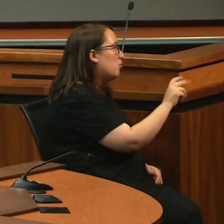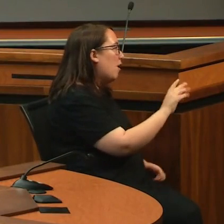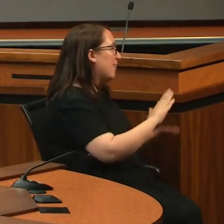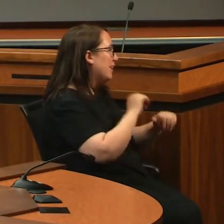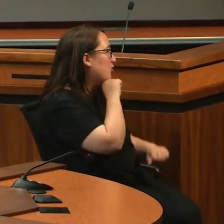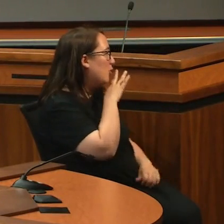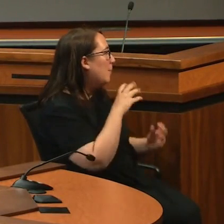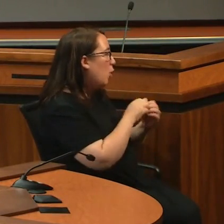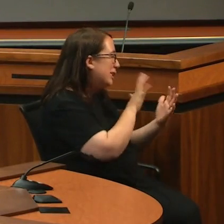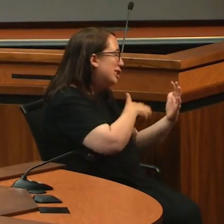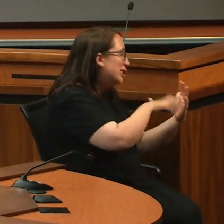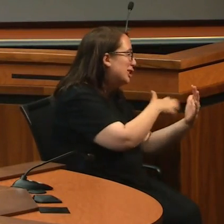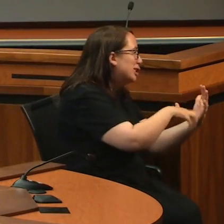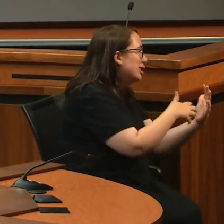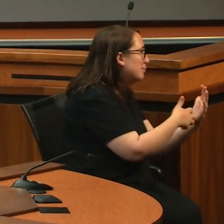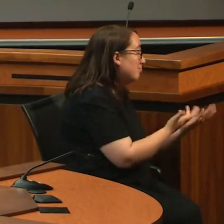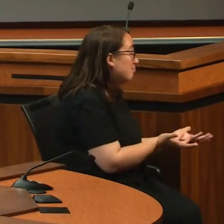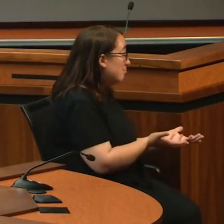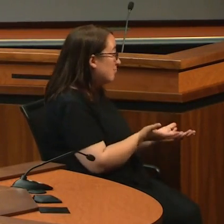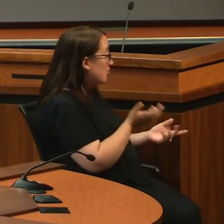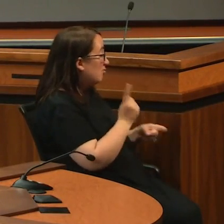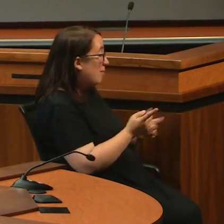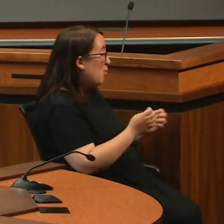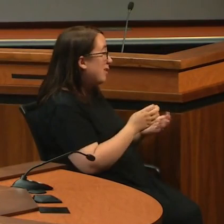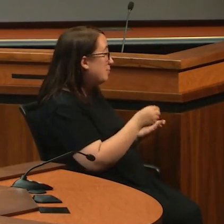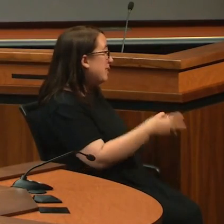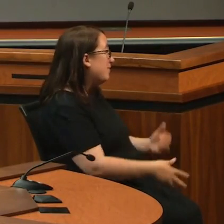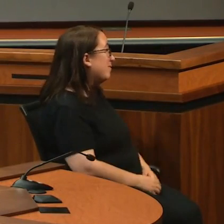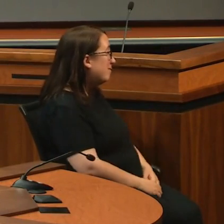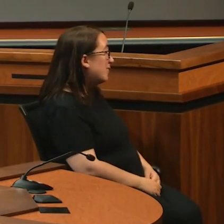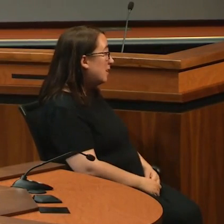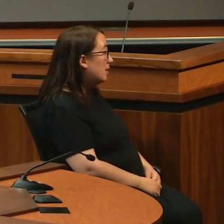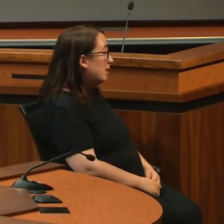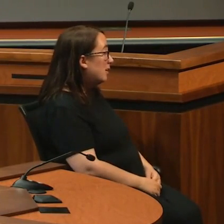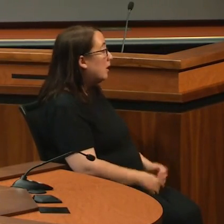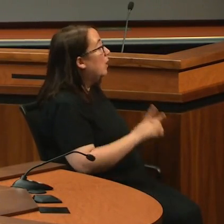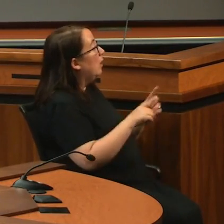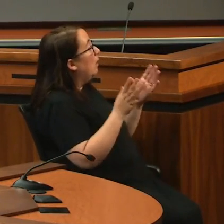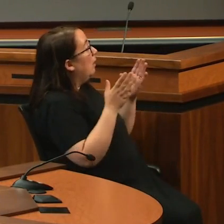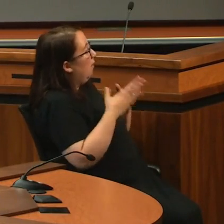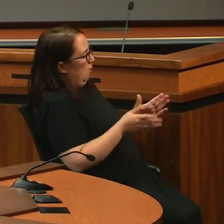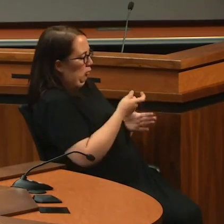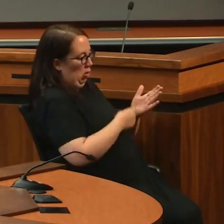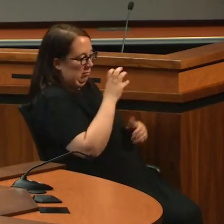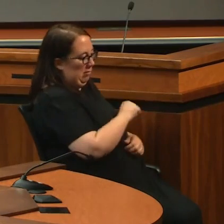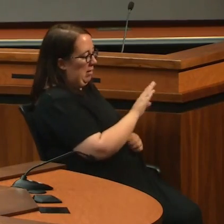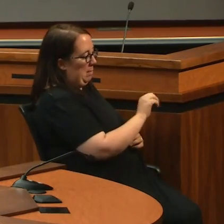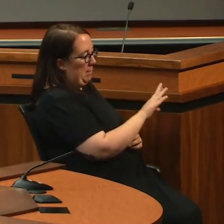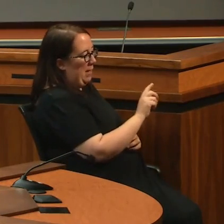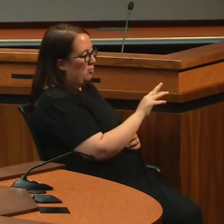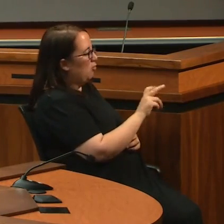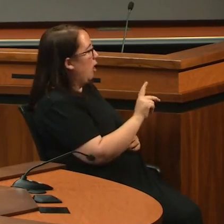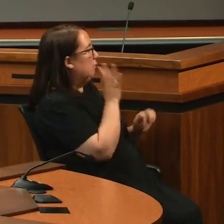our costs for that. But that is, I would say, in a very general sense, when we looked at the cost estimating, bedrock is the biggest